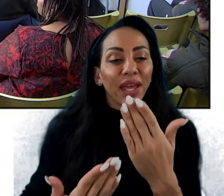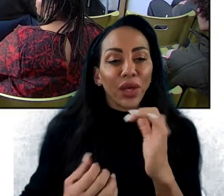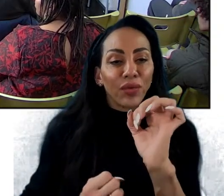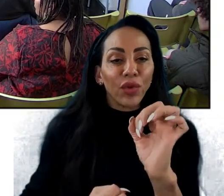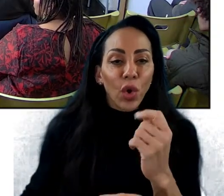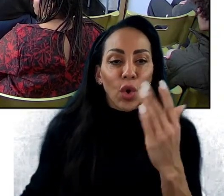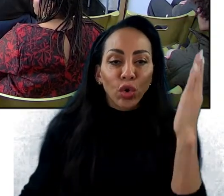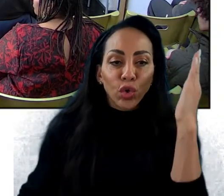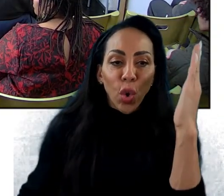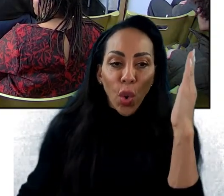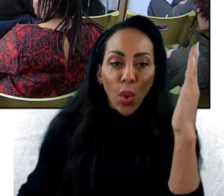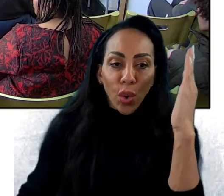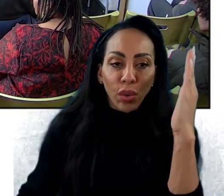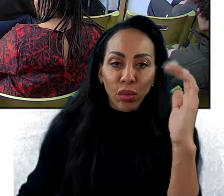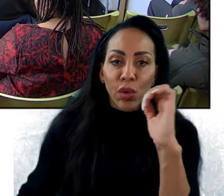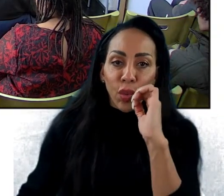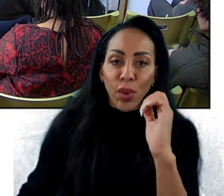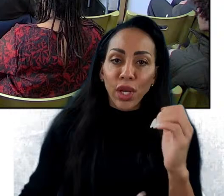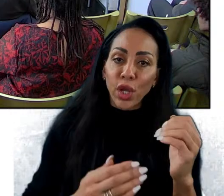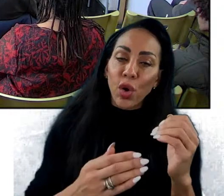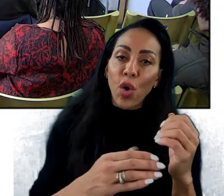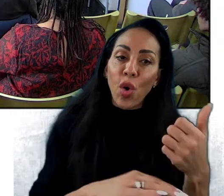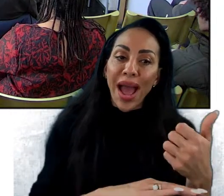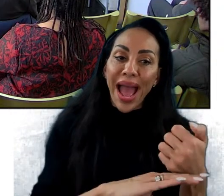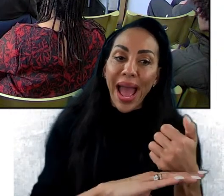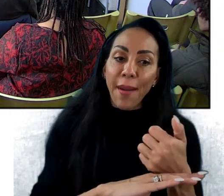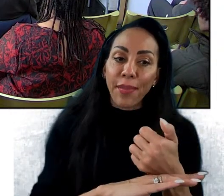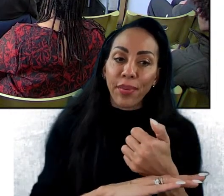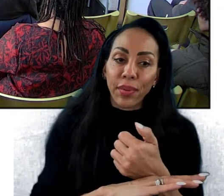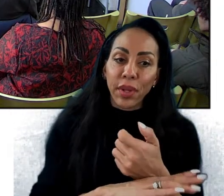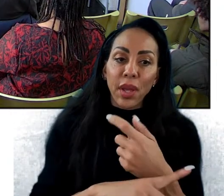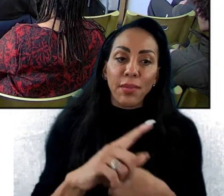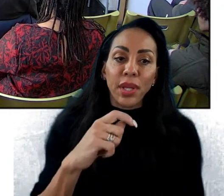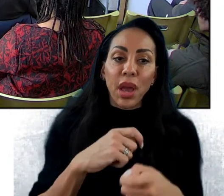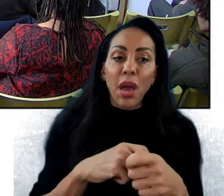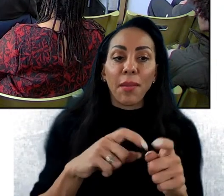any plans to open up your app to be used as an external controller?